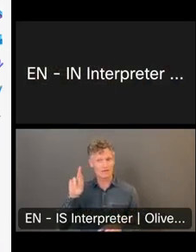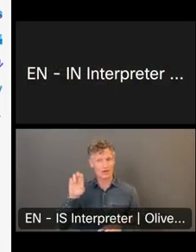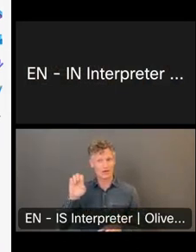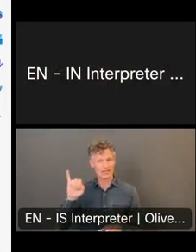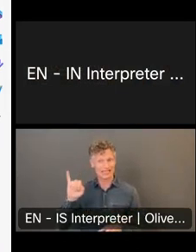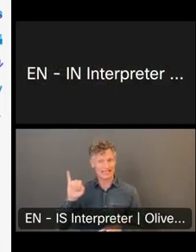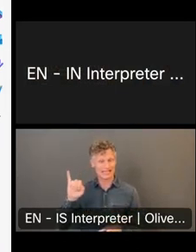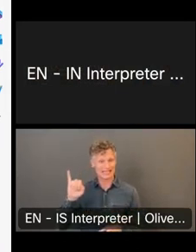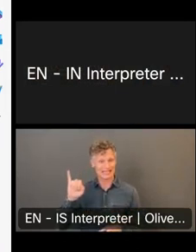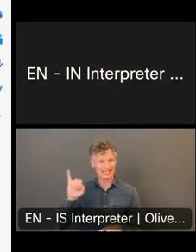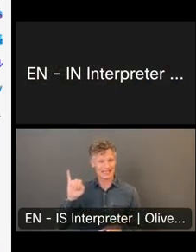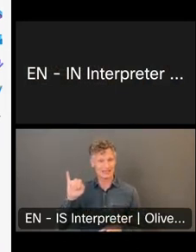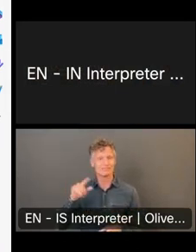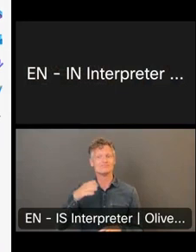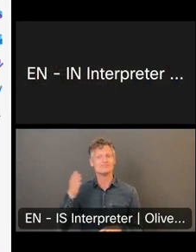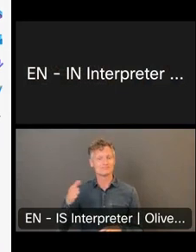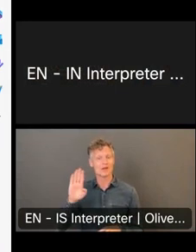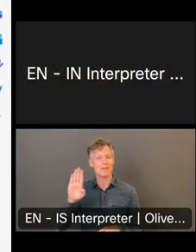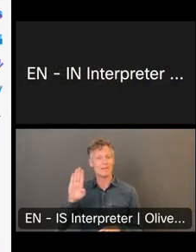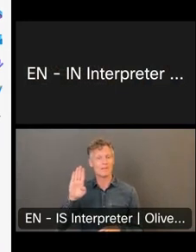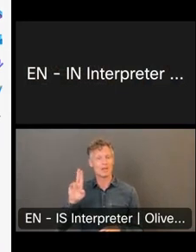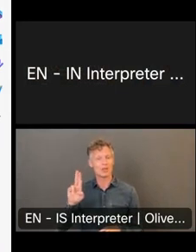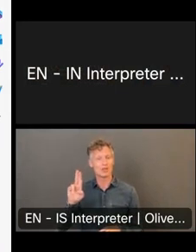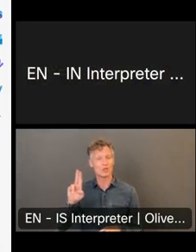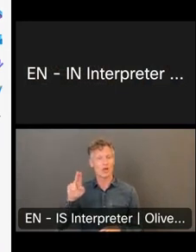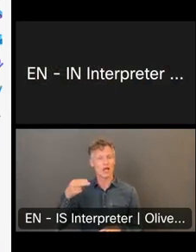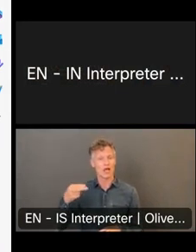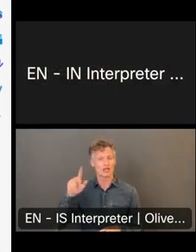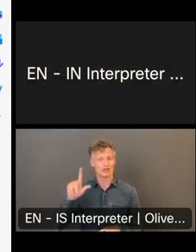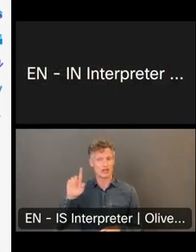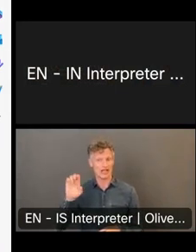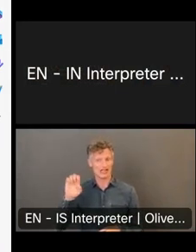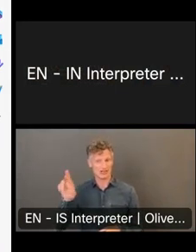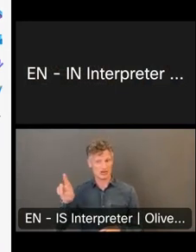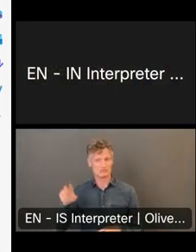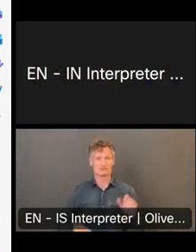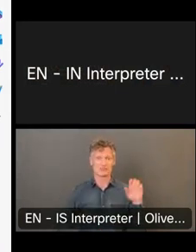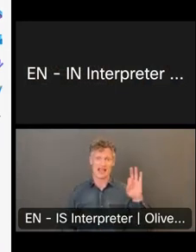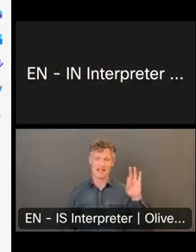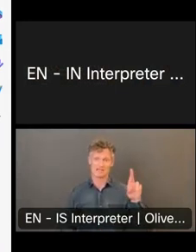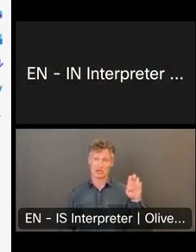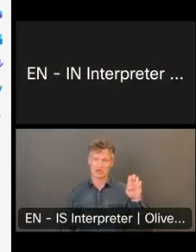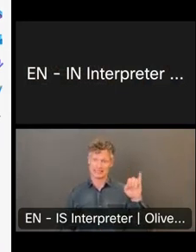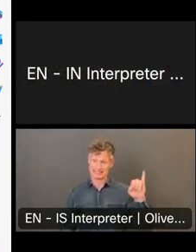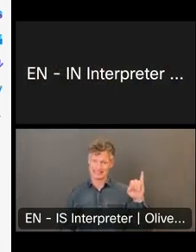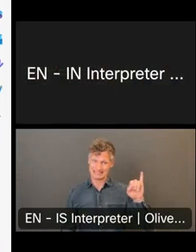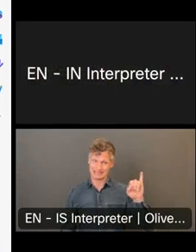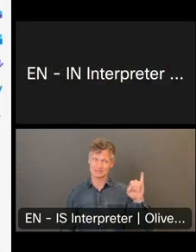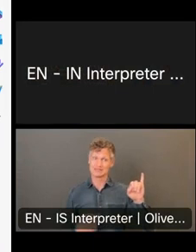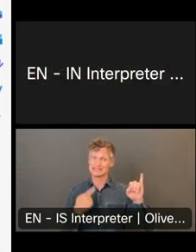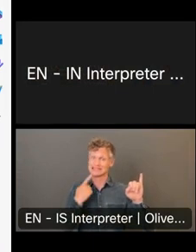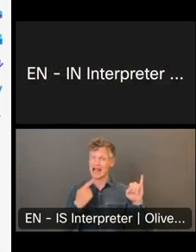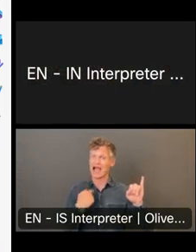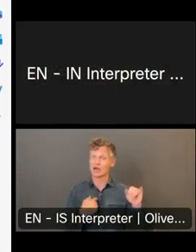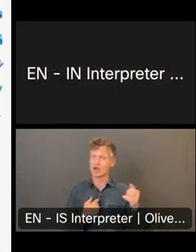And we have Karl Bülow. So Henri Frey mentions the interplay of three, not two, but